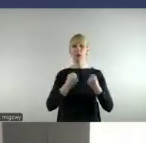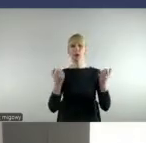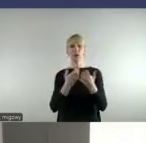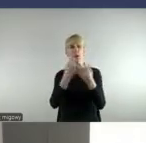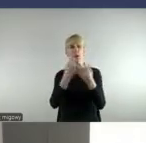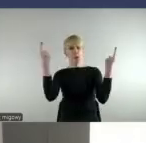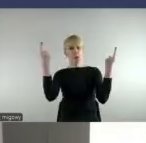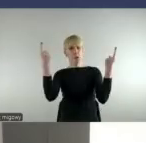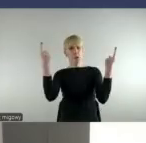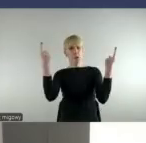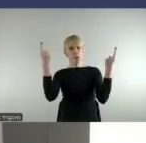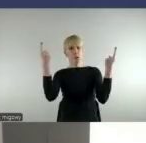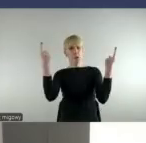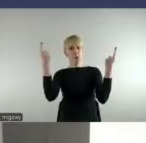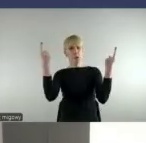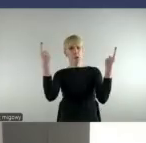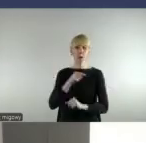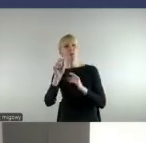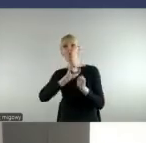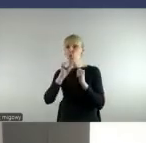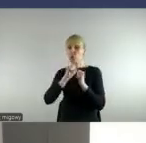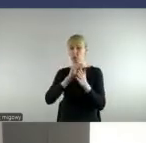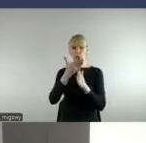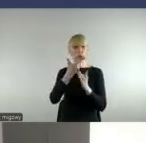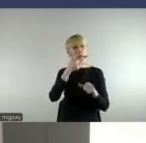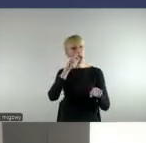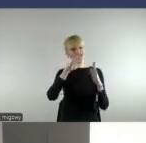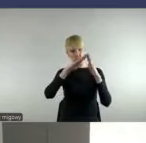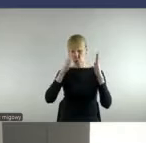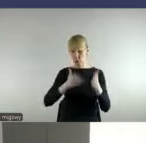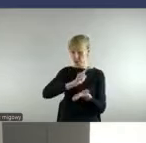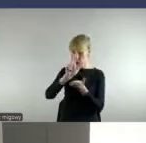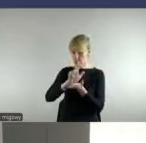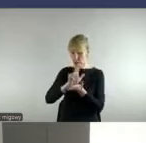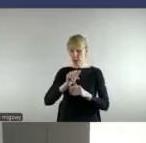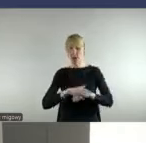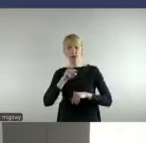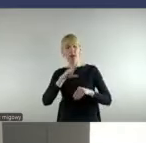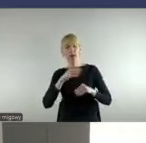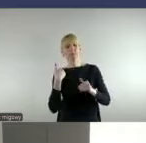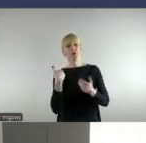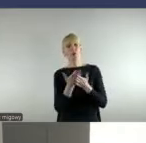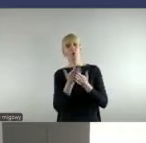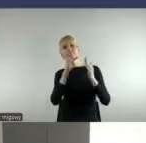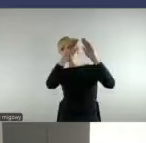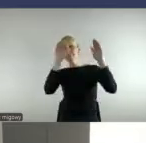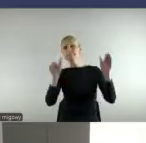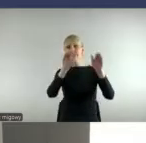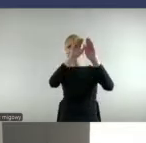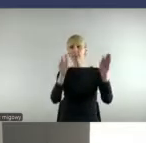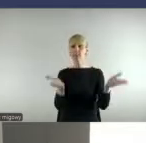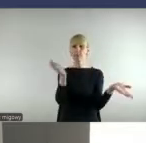Case of very strong winds, Kolonowice in the Łubiany municipality, 13 buildings were